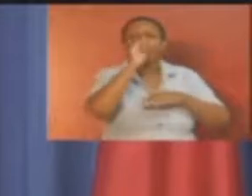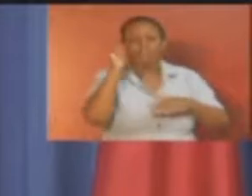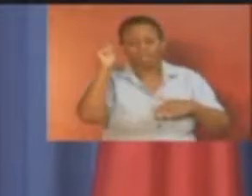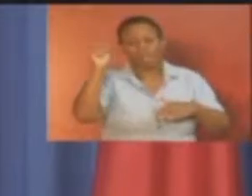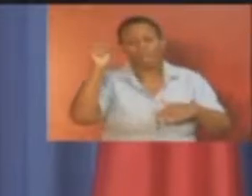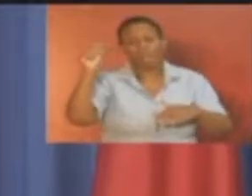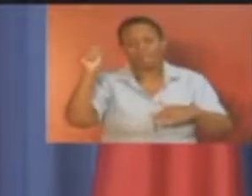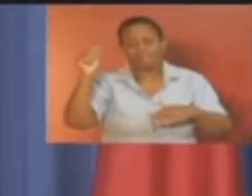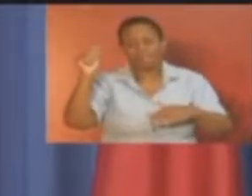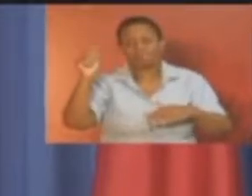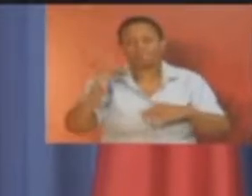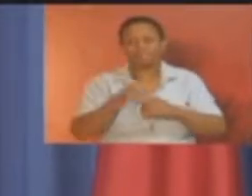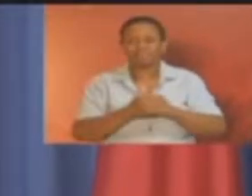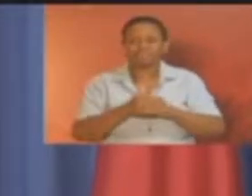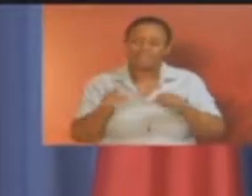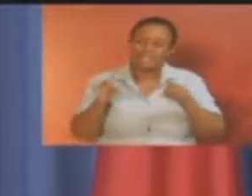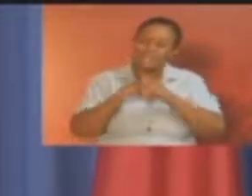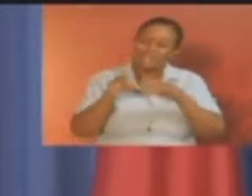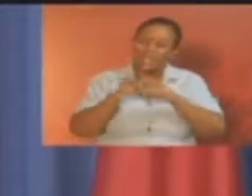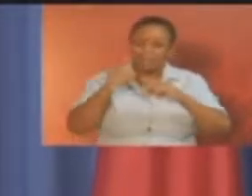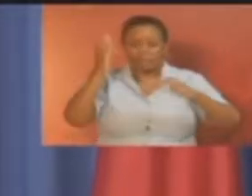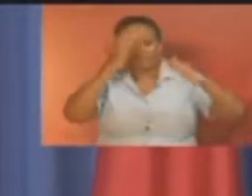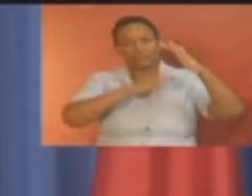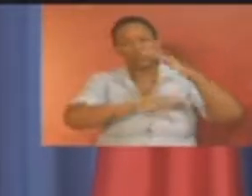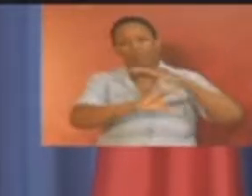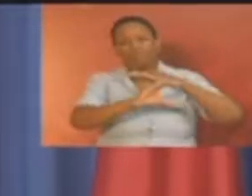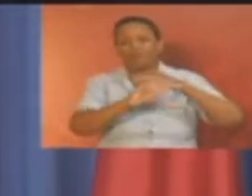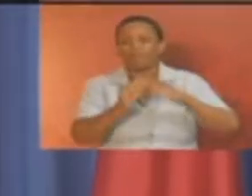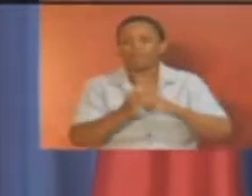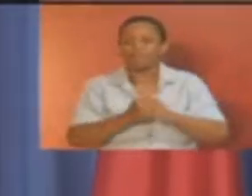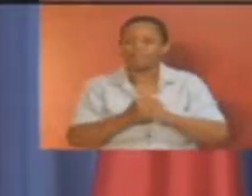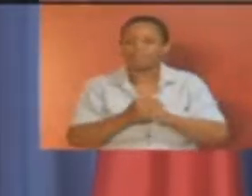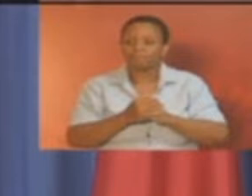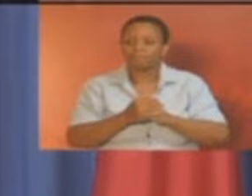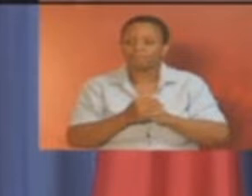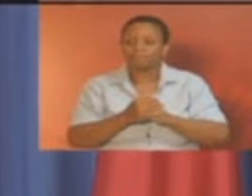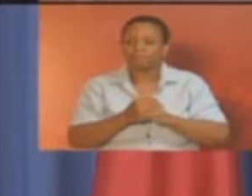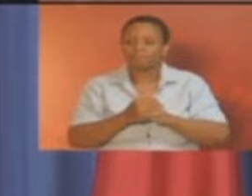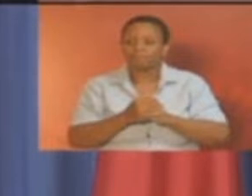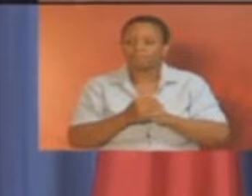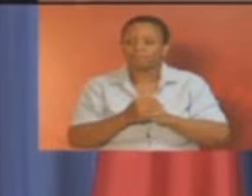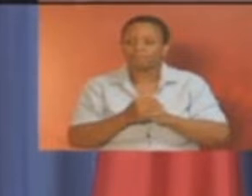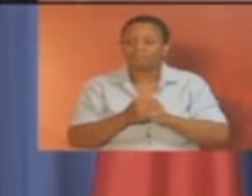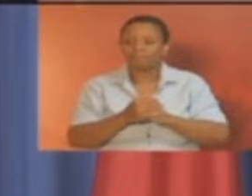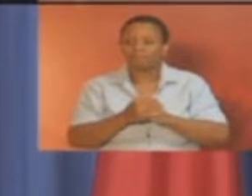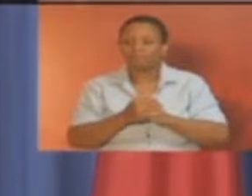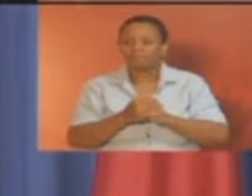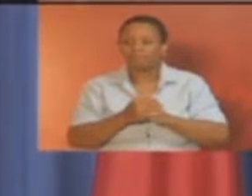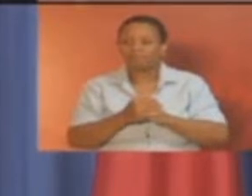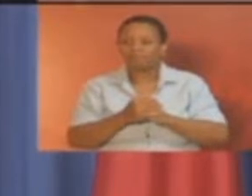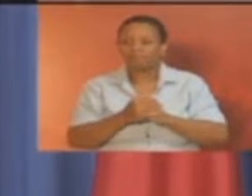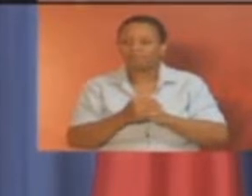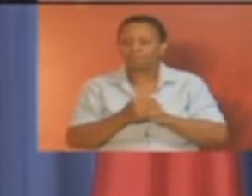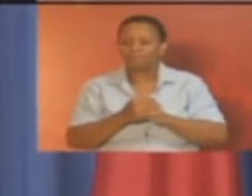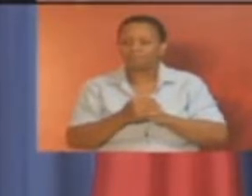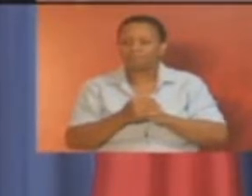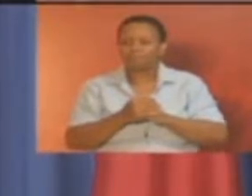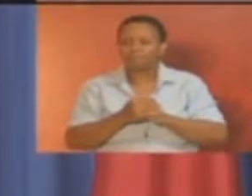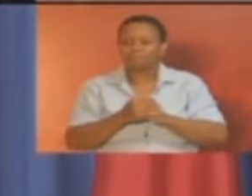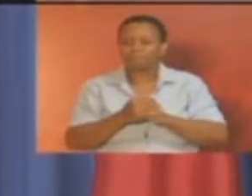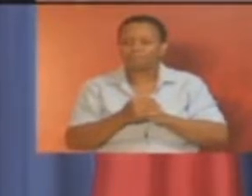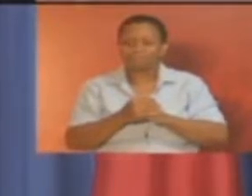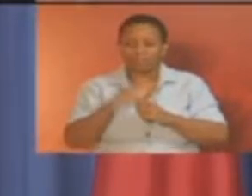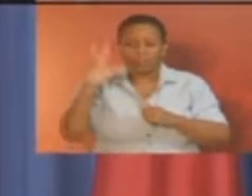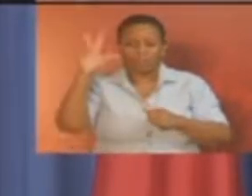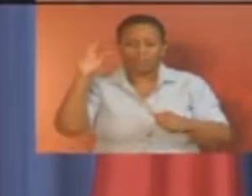an additional care level, which is an enhancement of our existing step-down facilities, with 30 additional beds being added